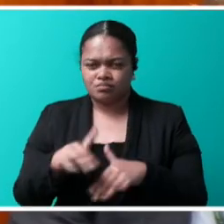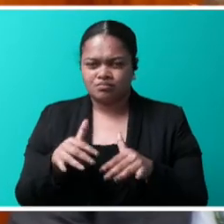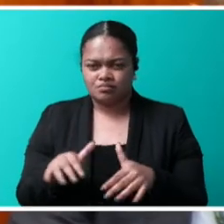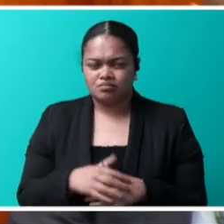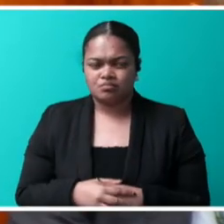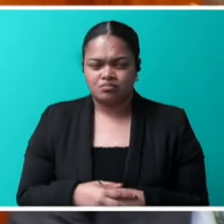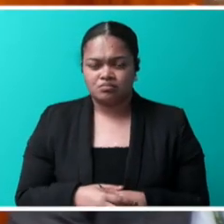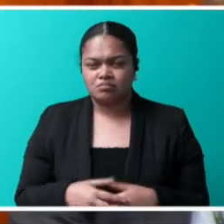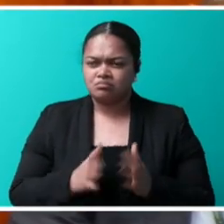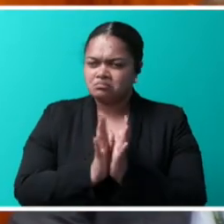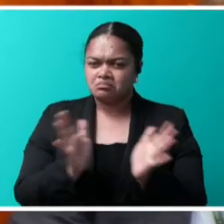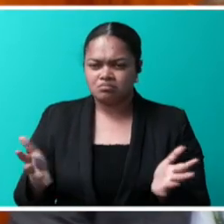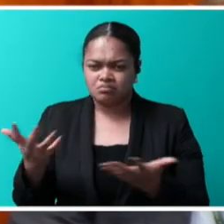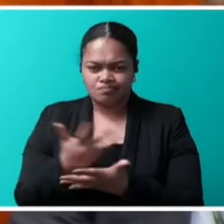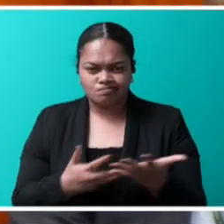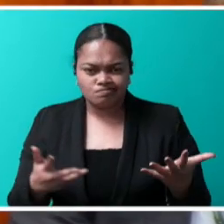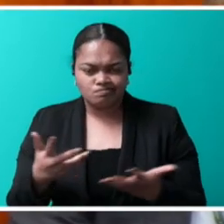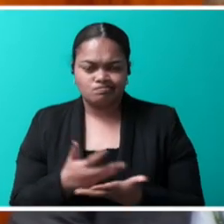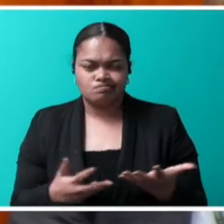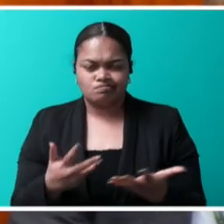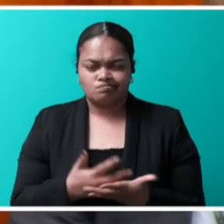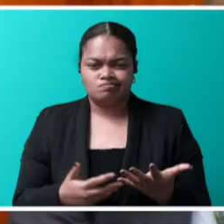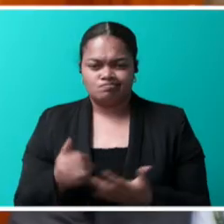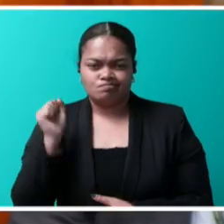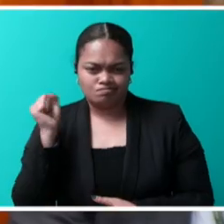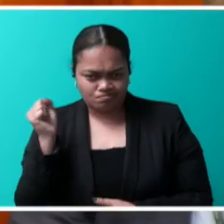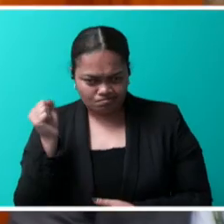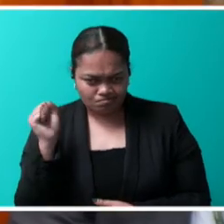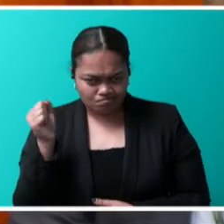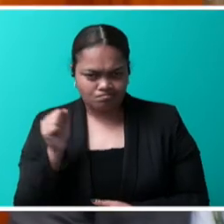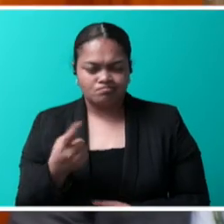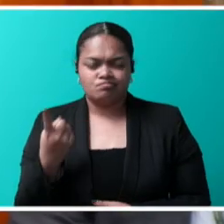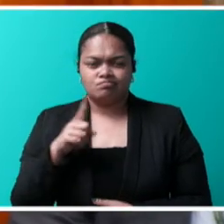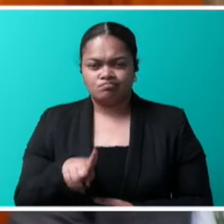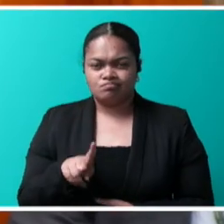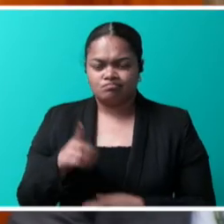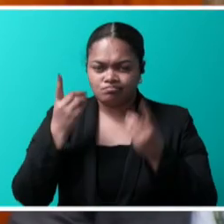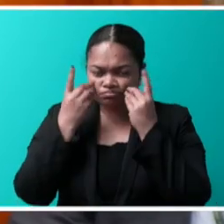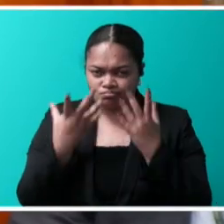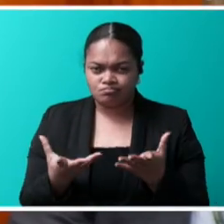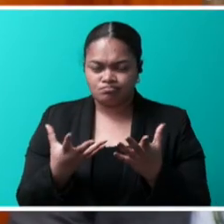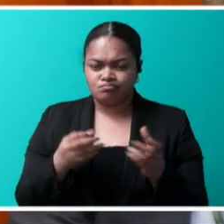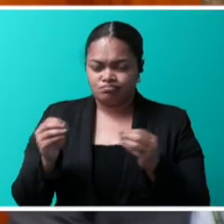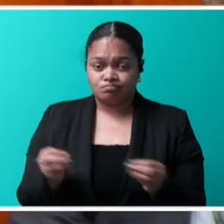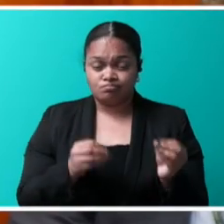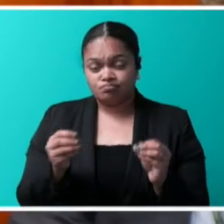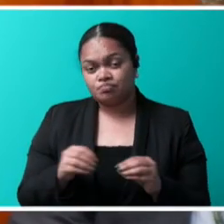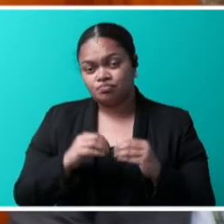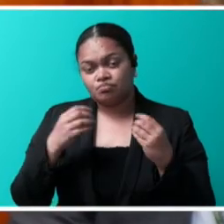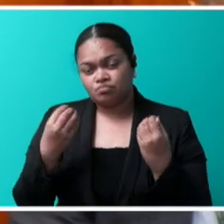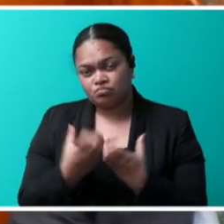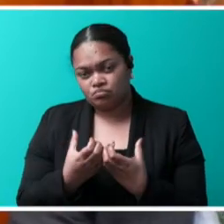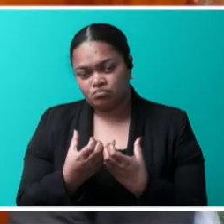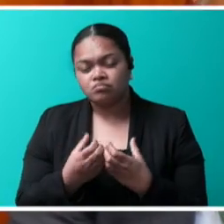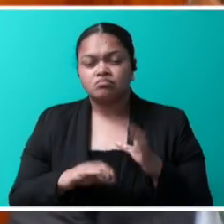general dialogues, seminars, displays, and demonstrations. And I wish to thank the organizing committee for the successful